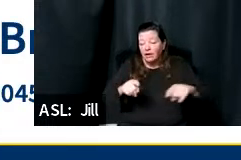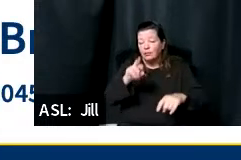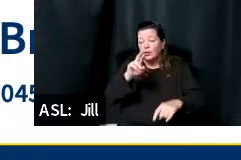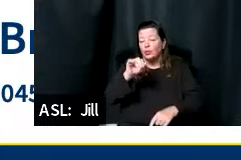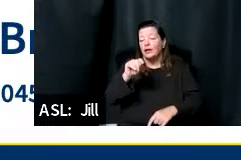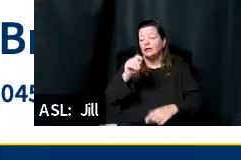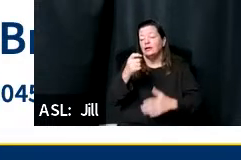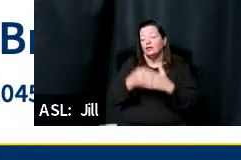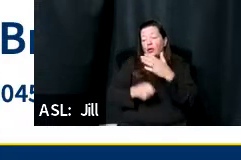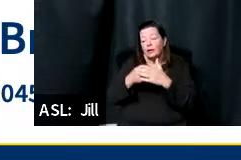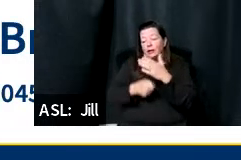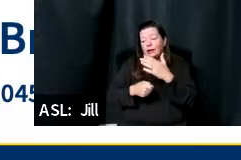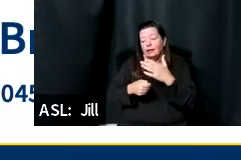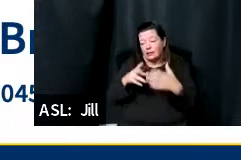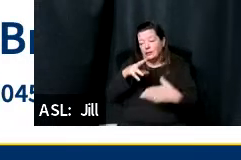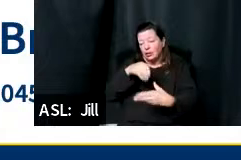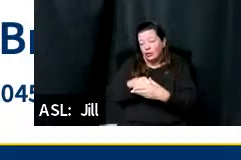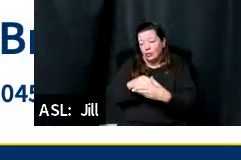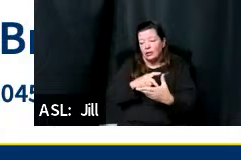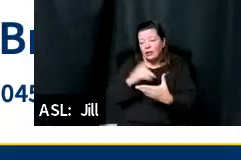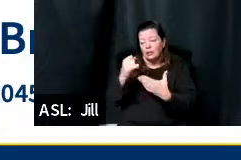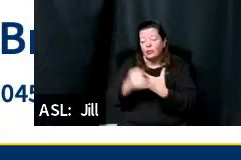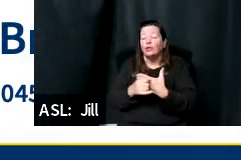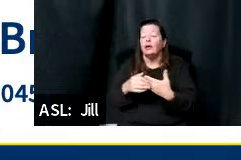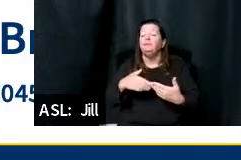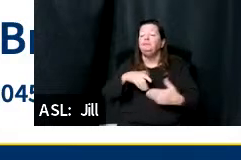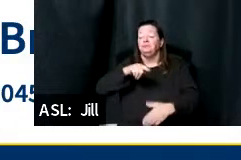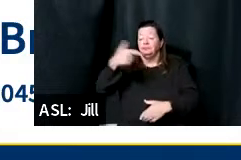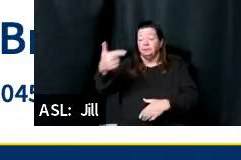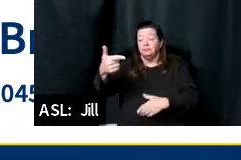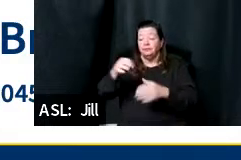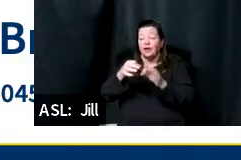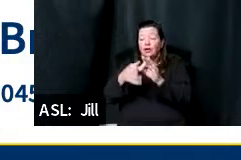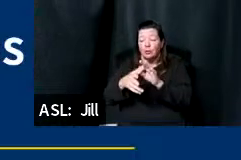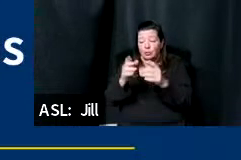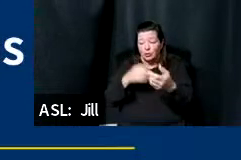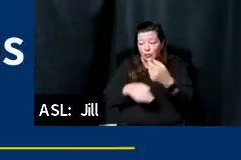as planned as part of the program. Next slide.